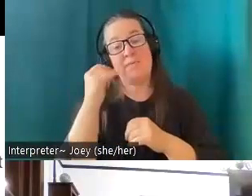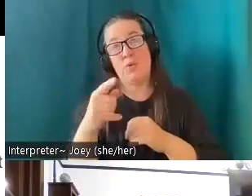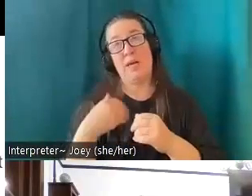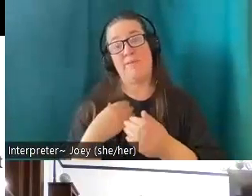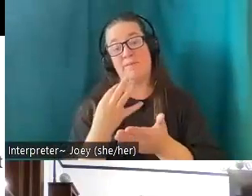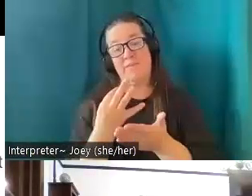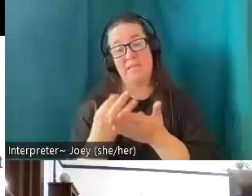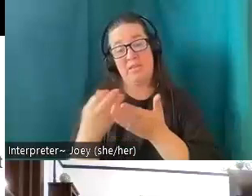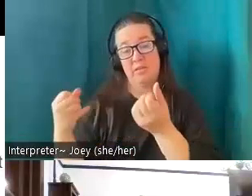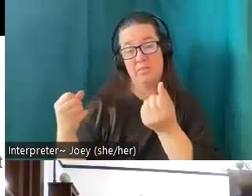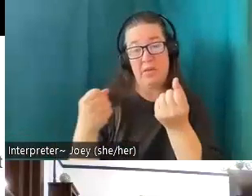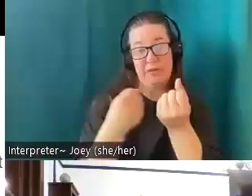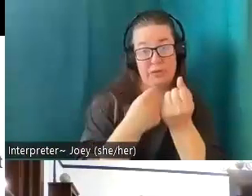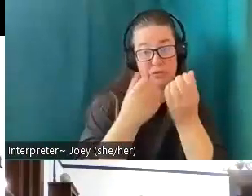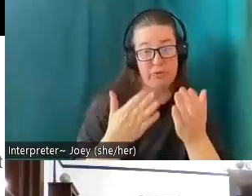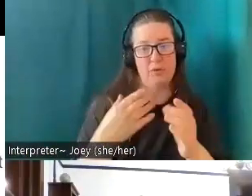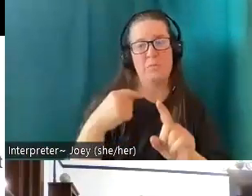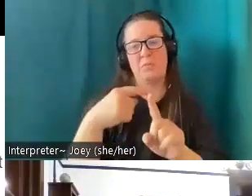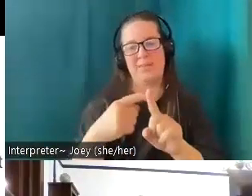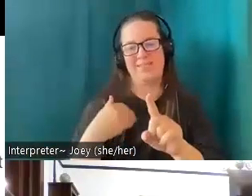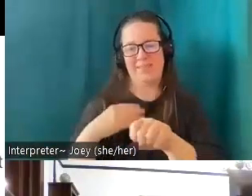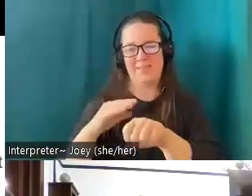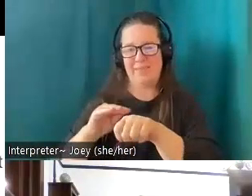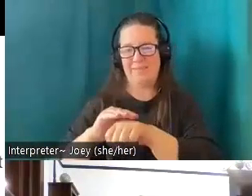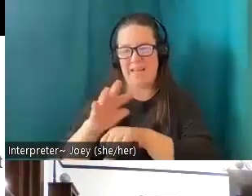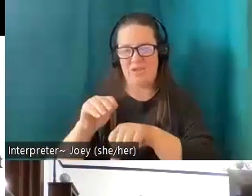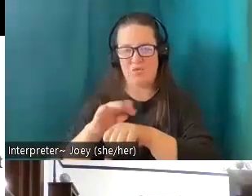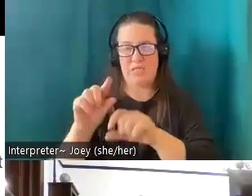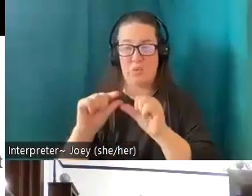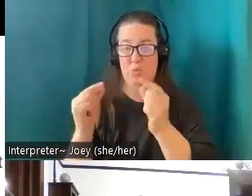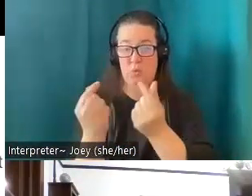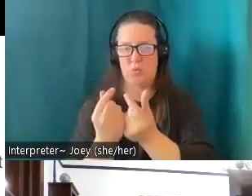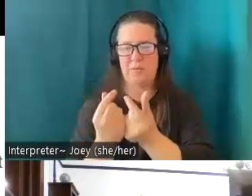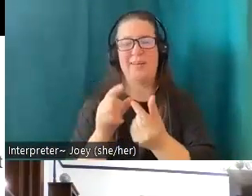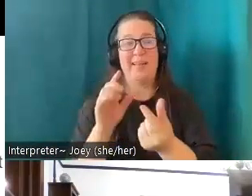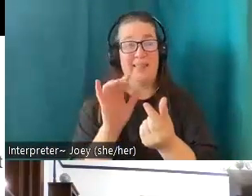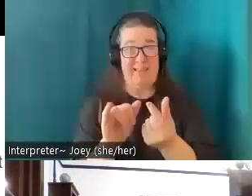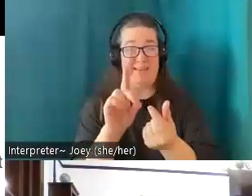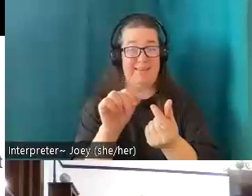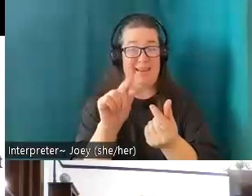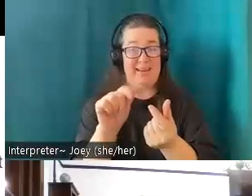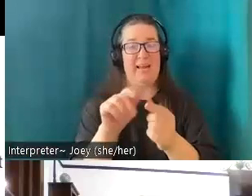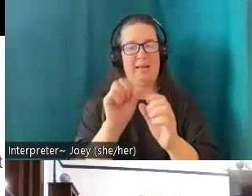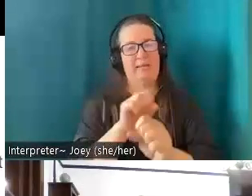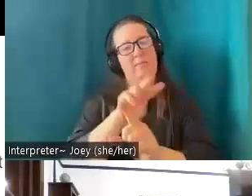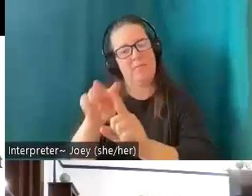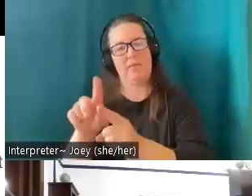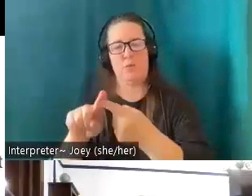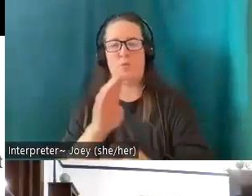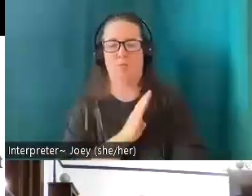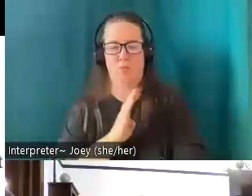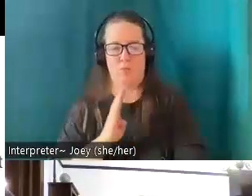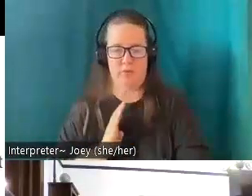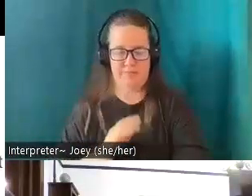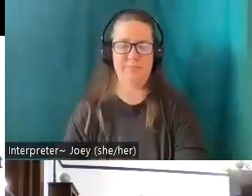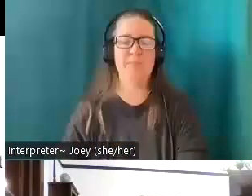put the data for that in board. If you're an organization that does not have a paid staff but has a robust volunteer slate, you